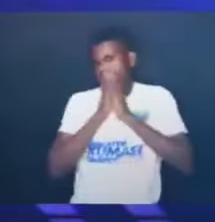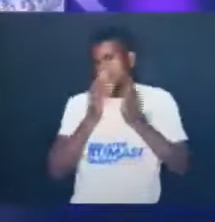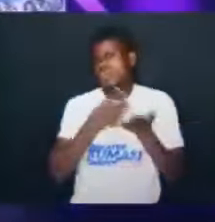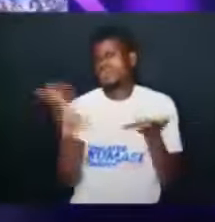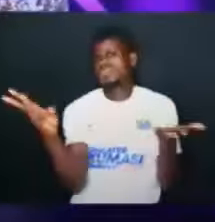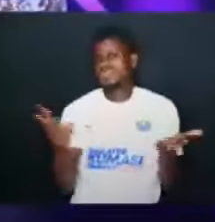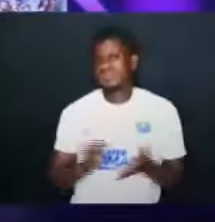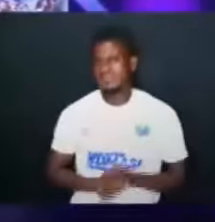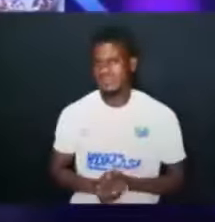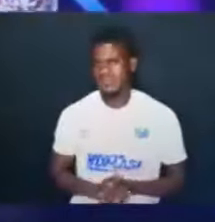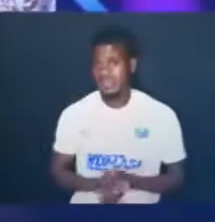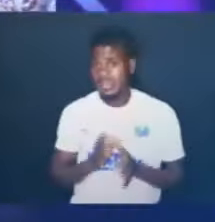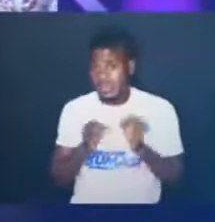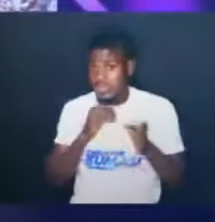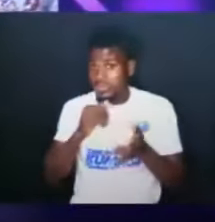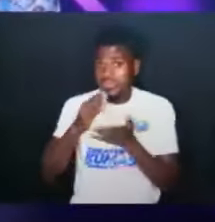effect. Are we